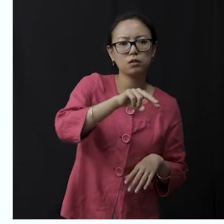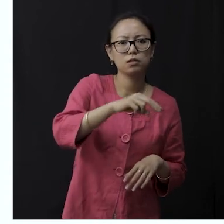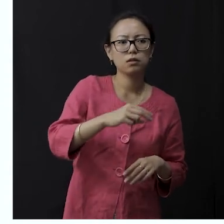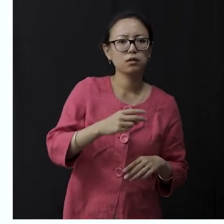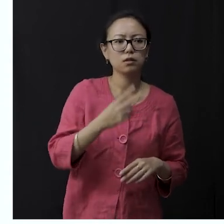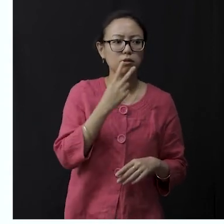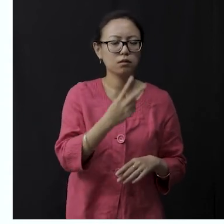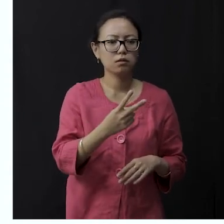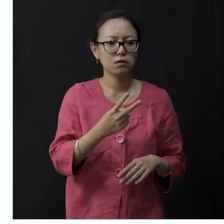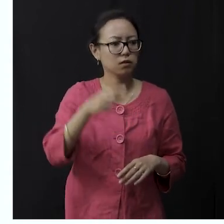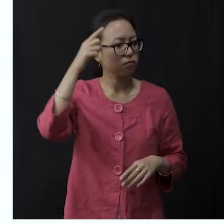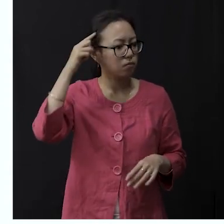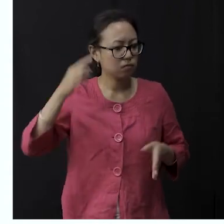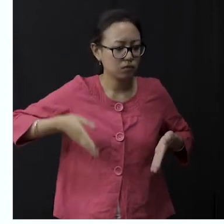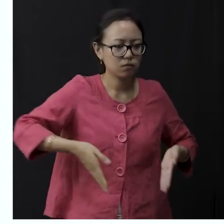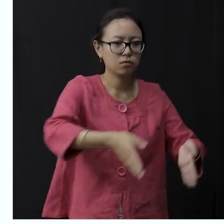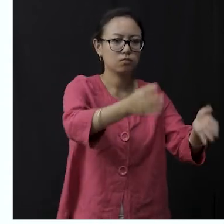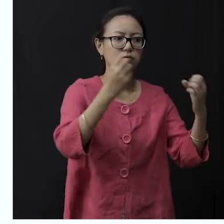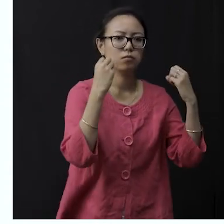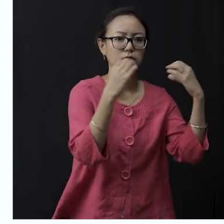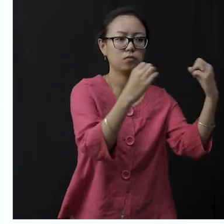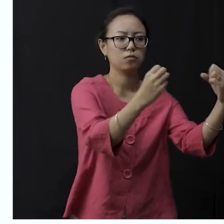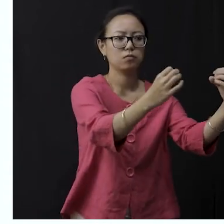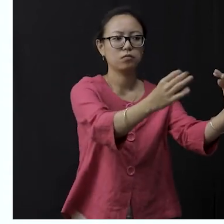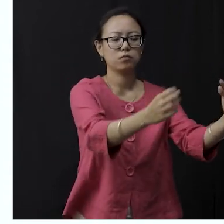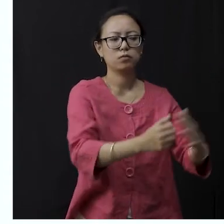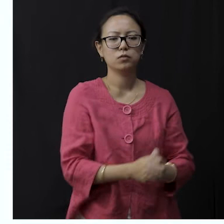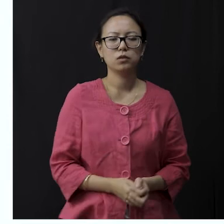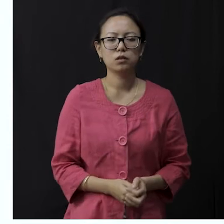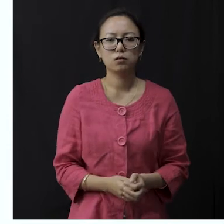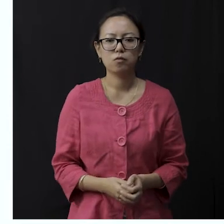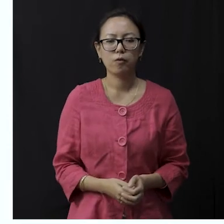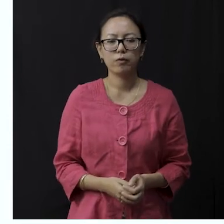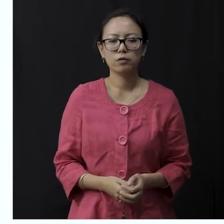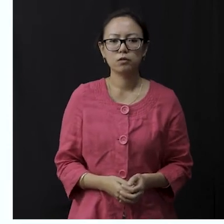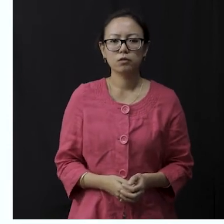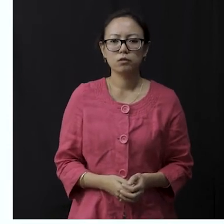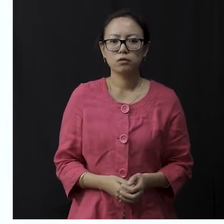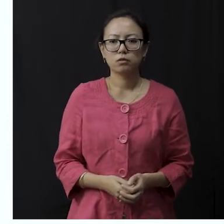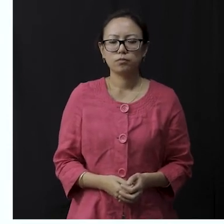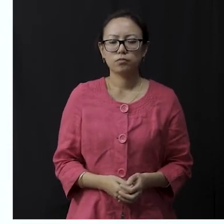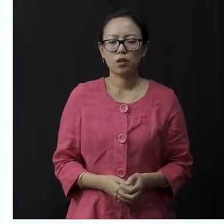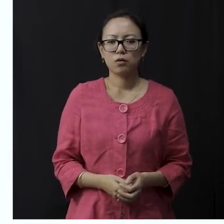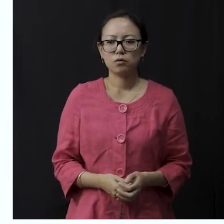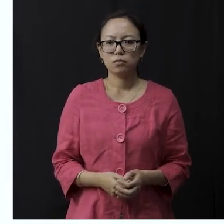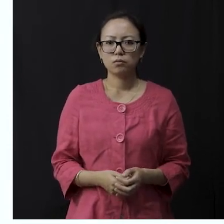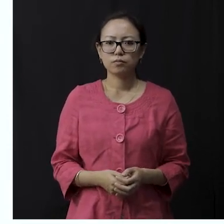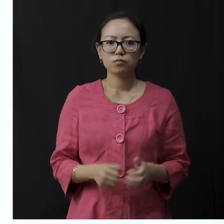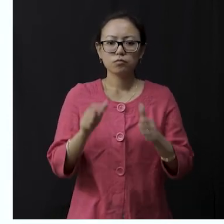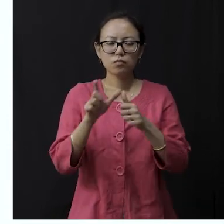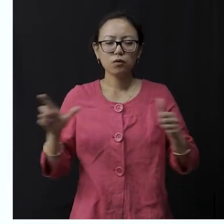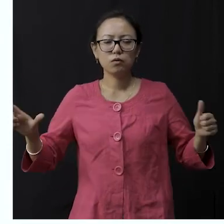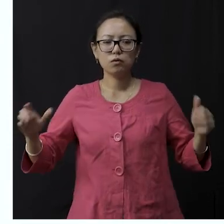night. We see the doors are closed already. People are getting ready to sleep. They close their doors, right? When